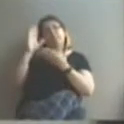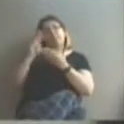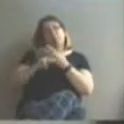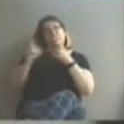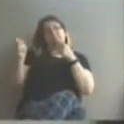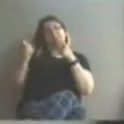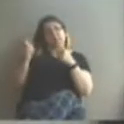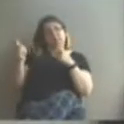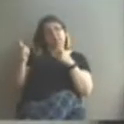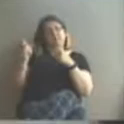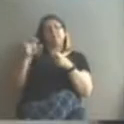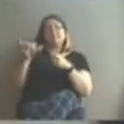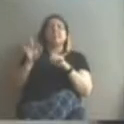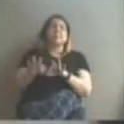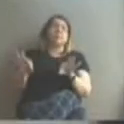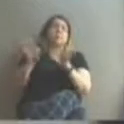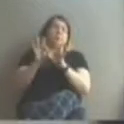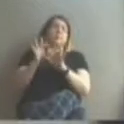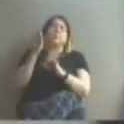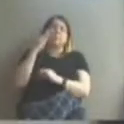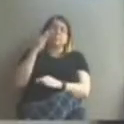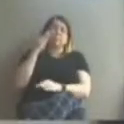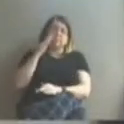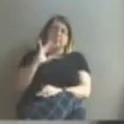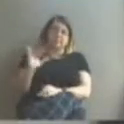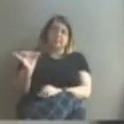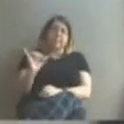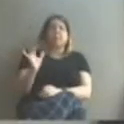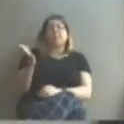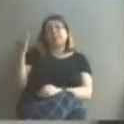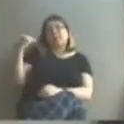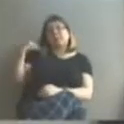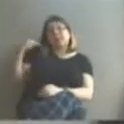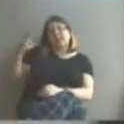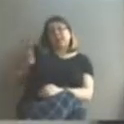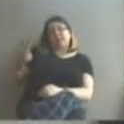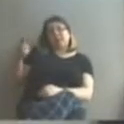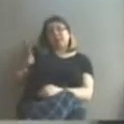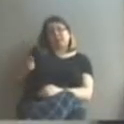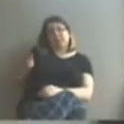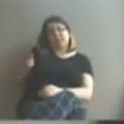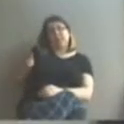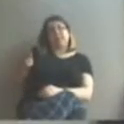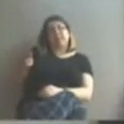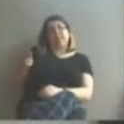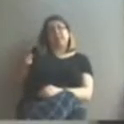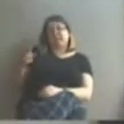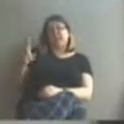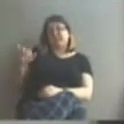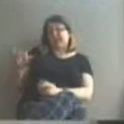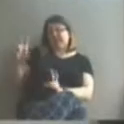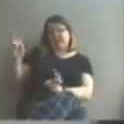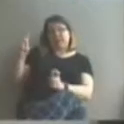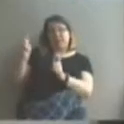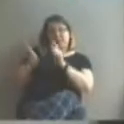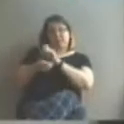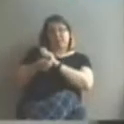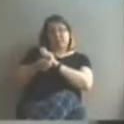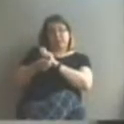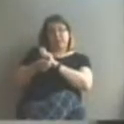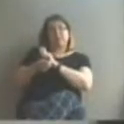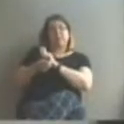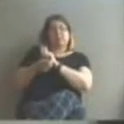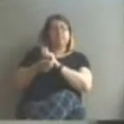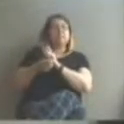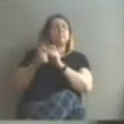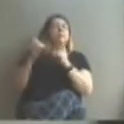management, which is an important acknowledgement as well, because in past history, the title has changed here. So